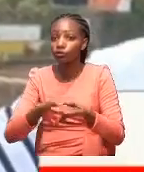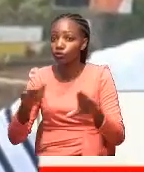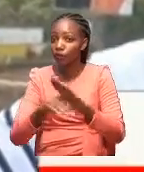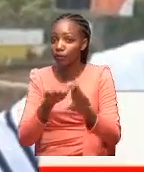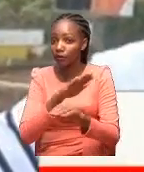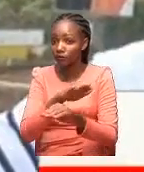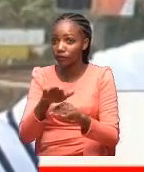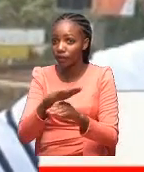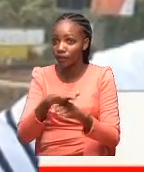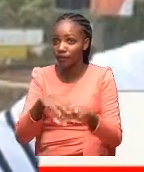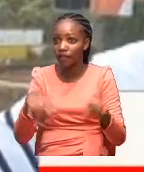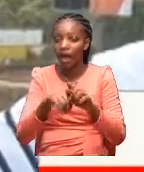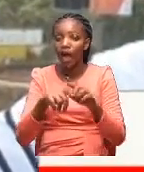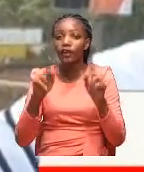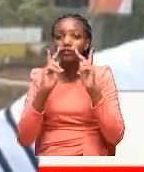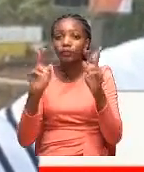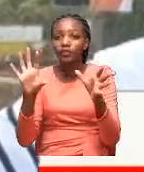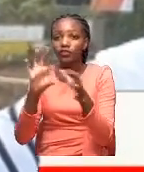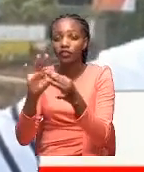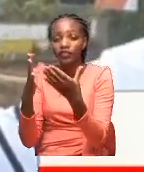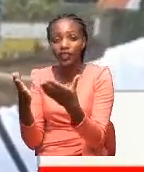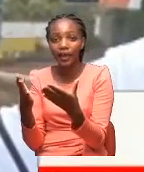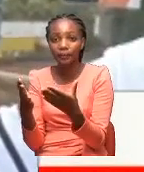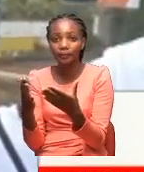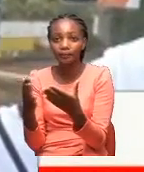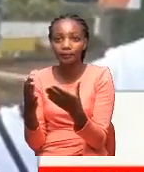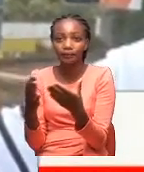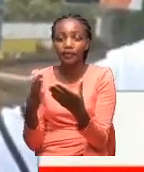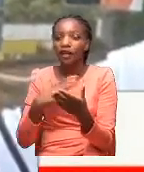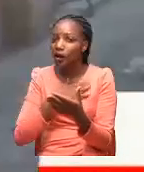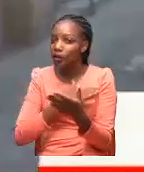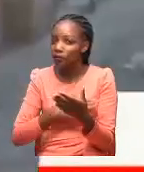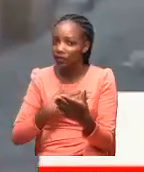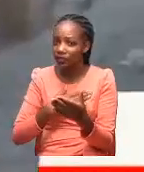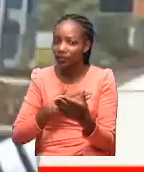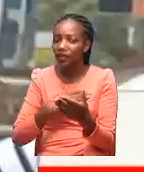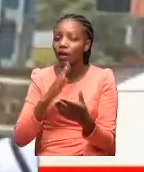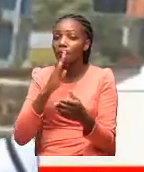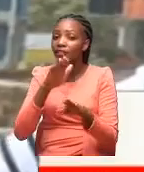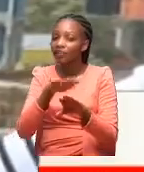first timers MPs that have not finished even one term in office. Go slow, my brothers.